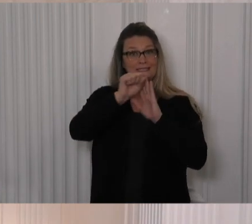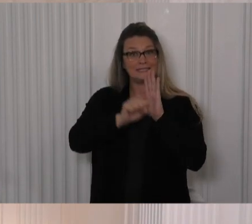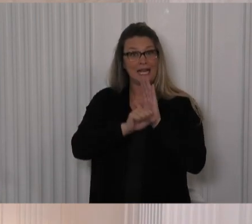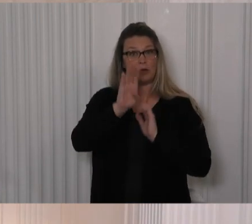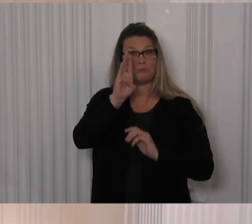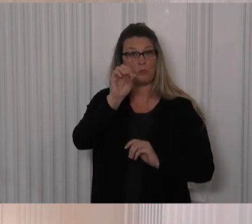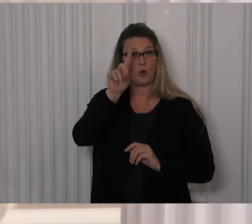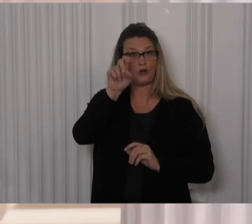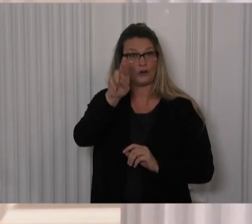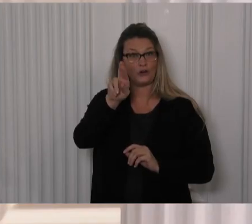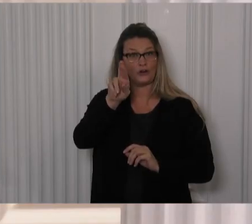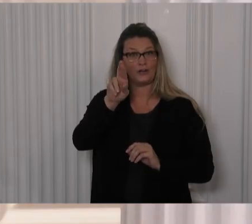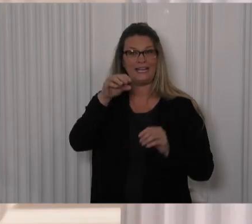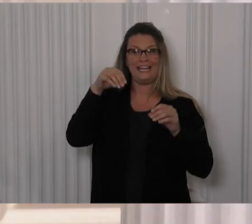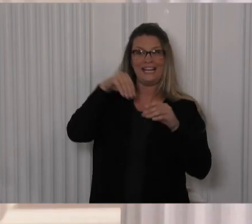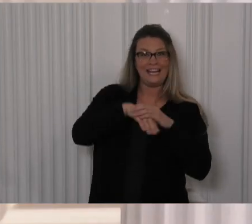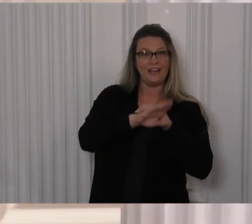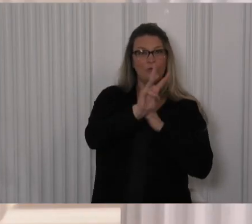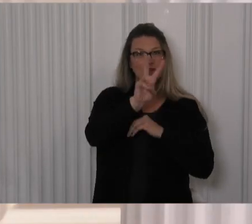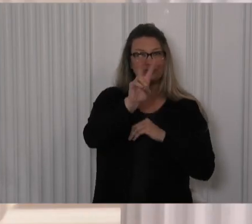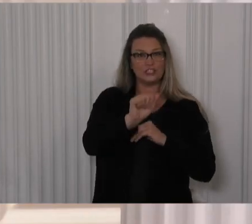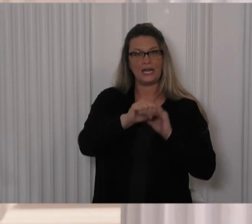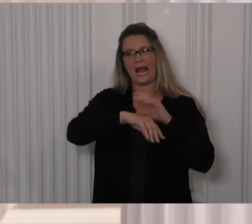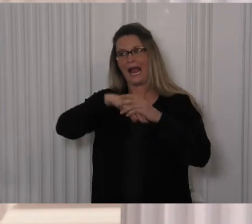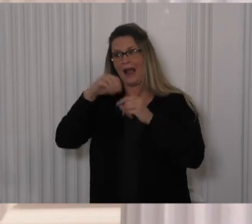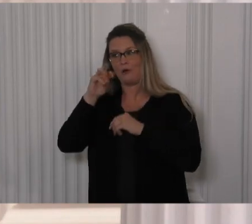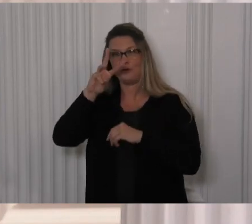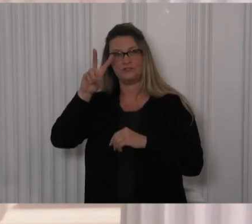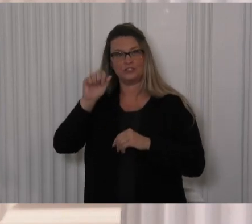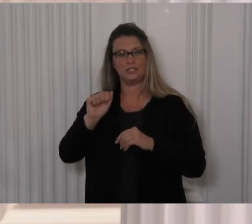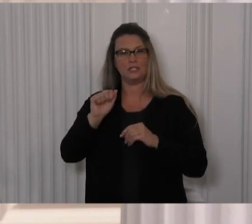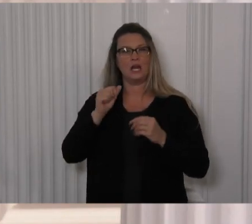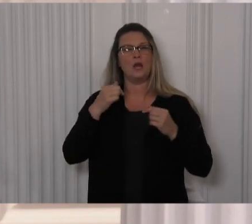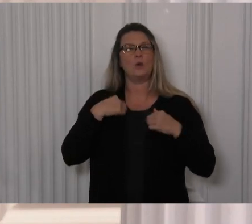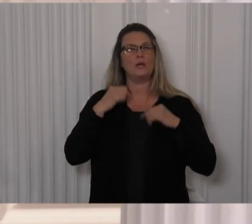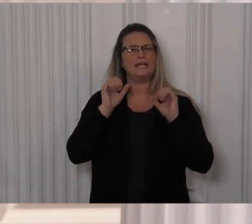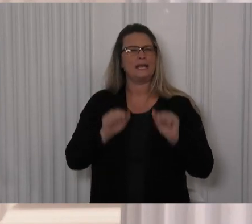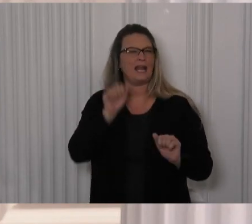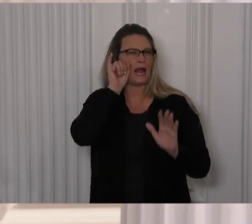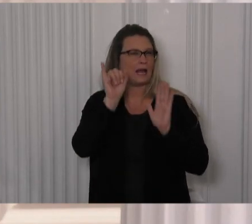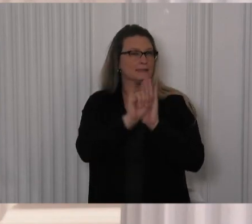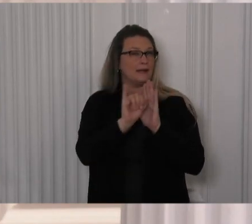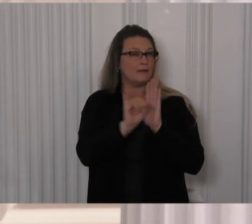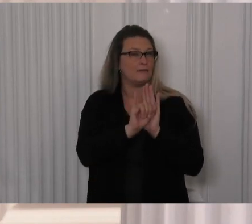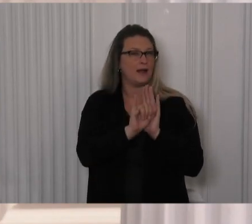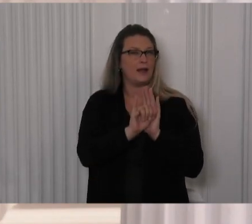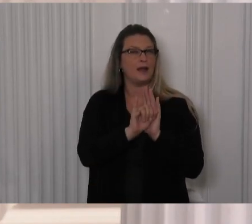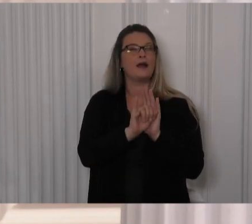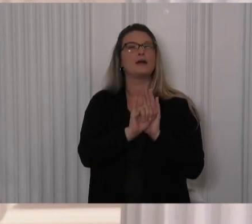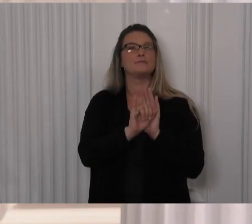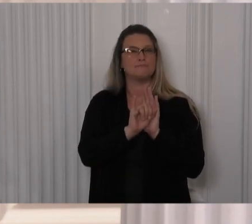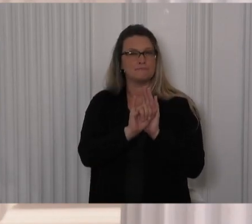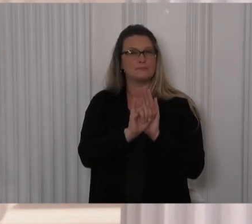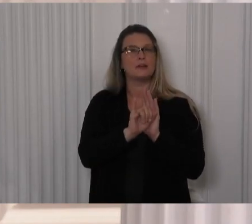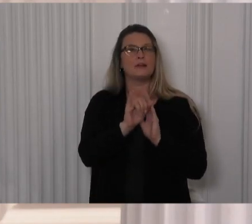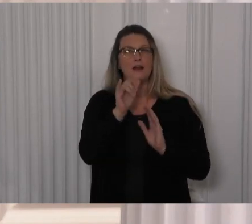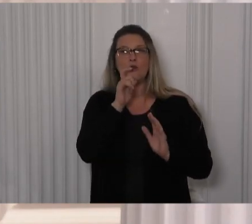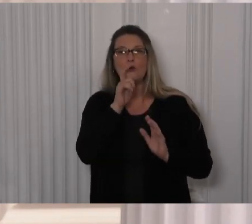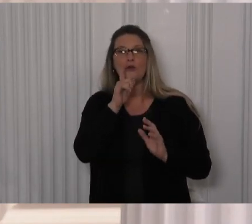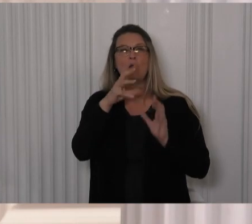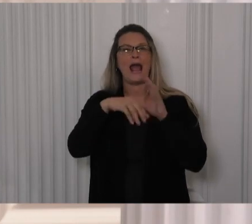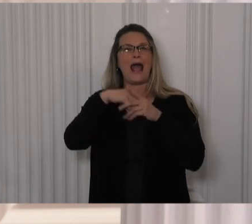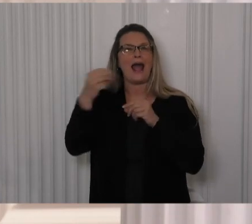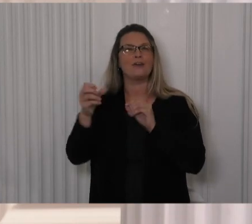we had a way of identifying that we were basically exposed to out-of-state